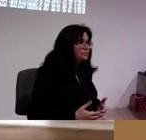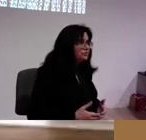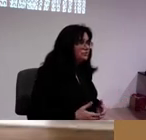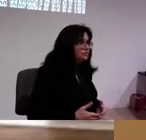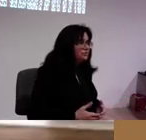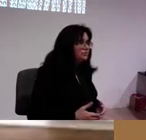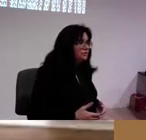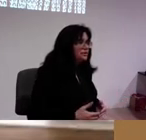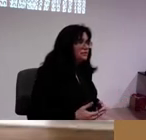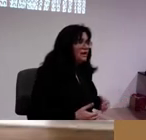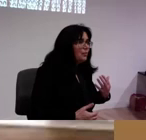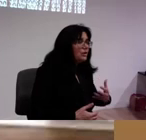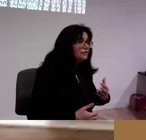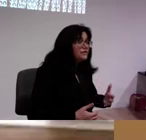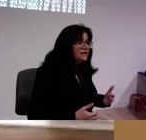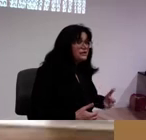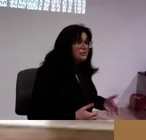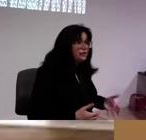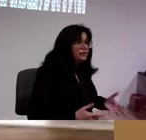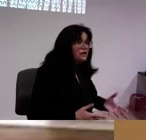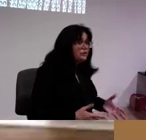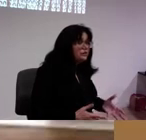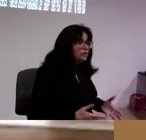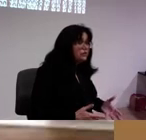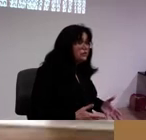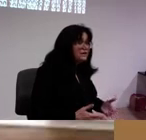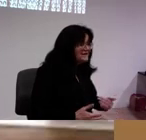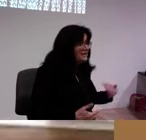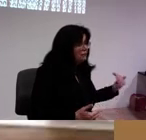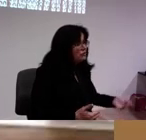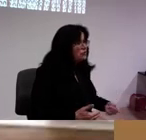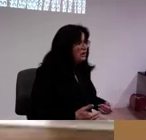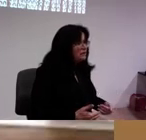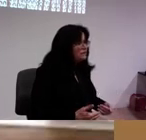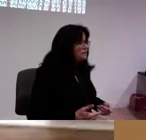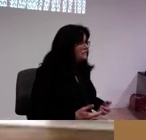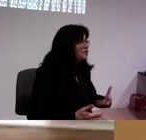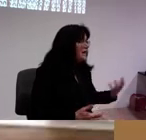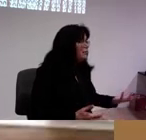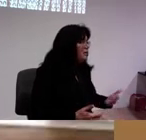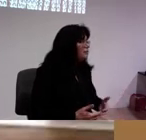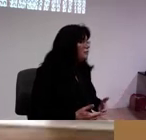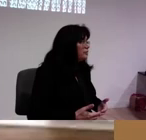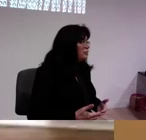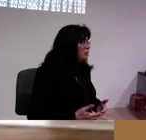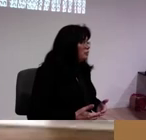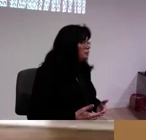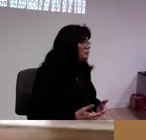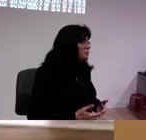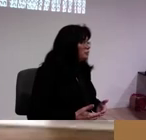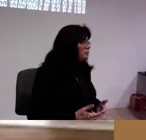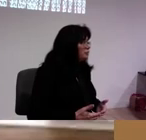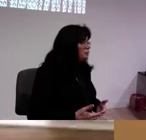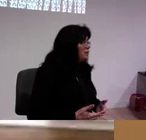models. And one of the things that I'm really grateful for is that in real life, I had powerful female role